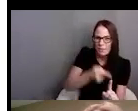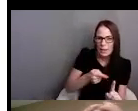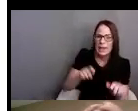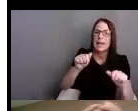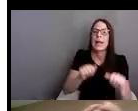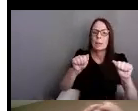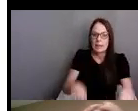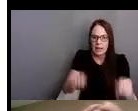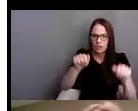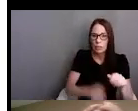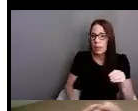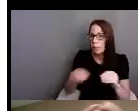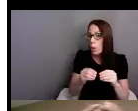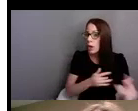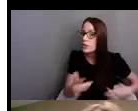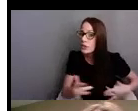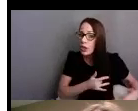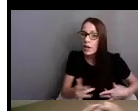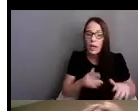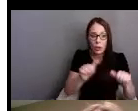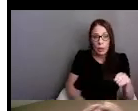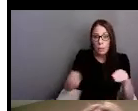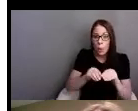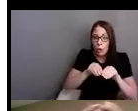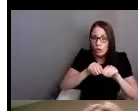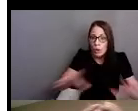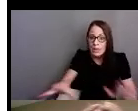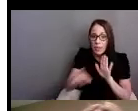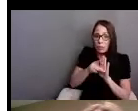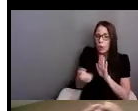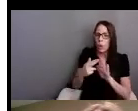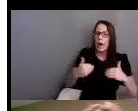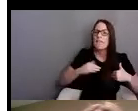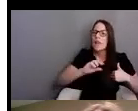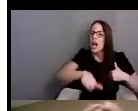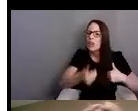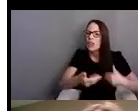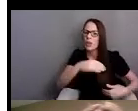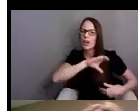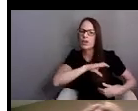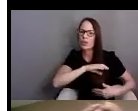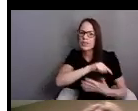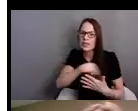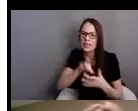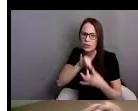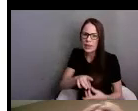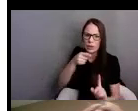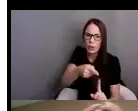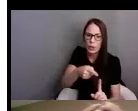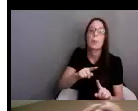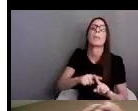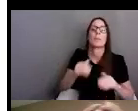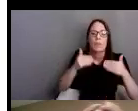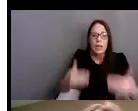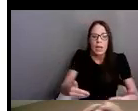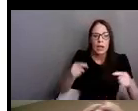concerning. So whether it could potentially be more transmissible or have other concerning characteristics about it. But moving on to our